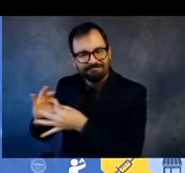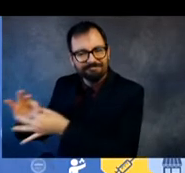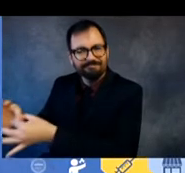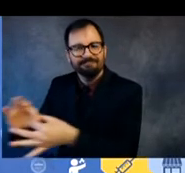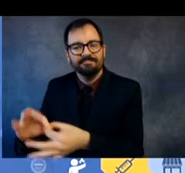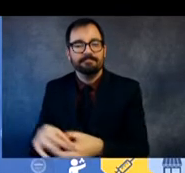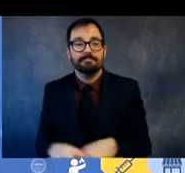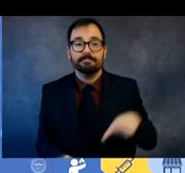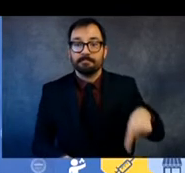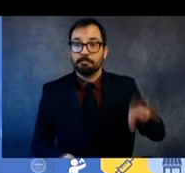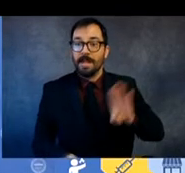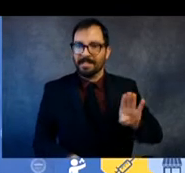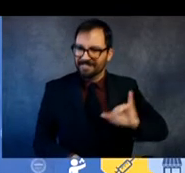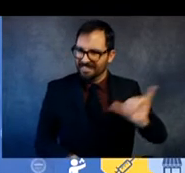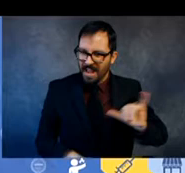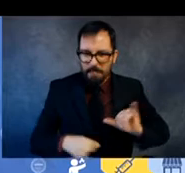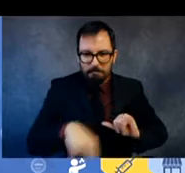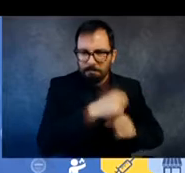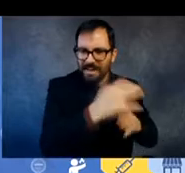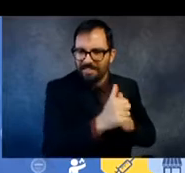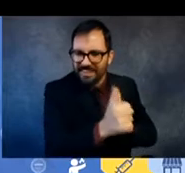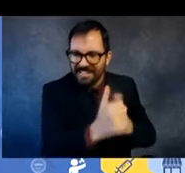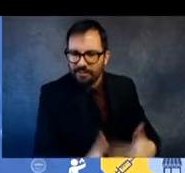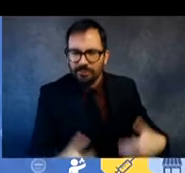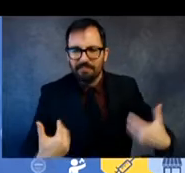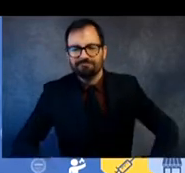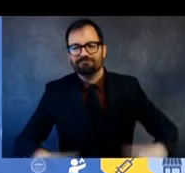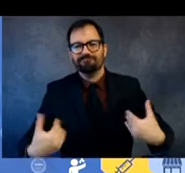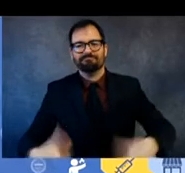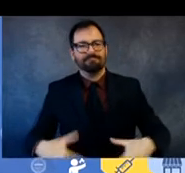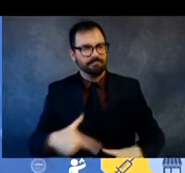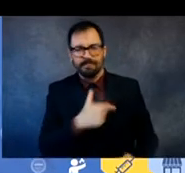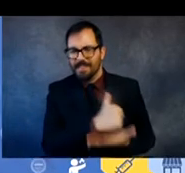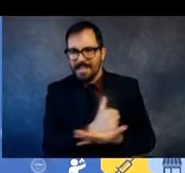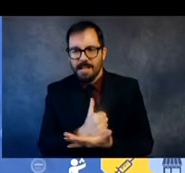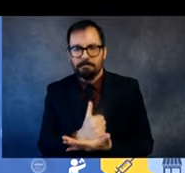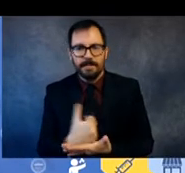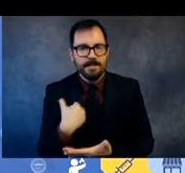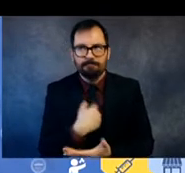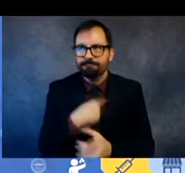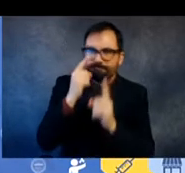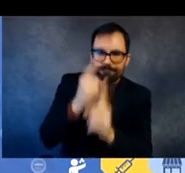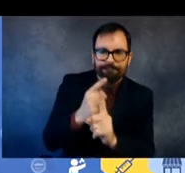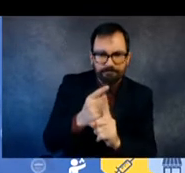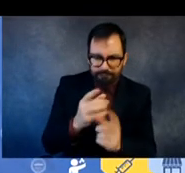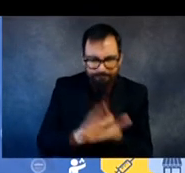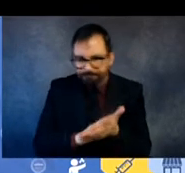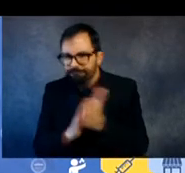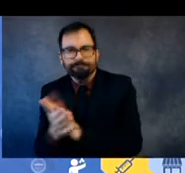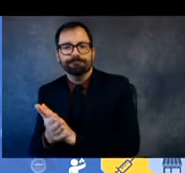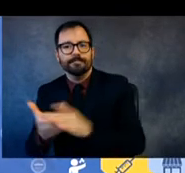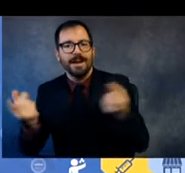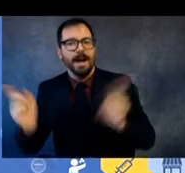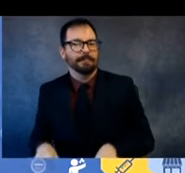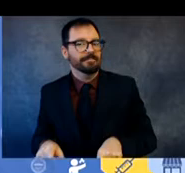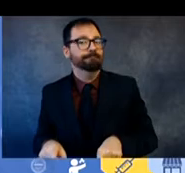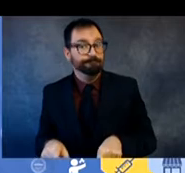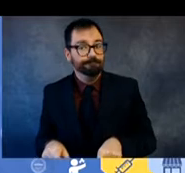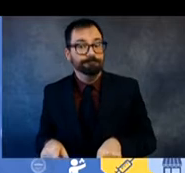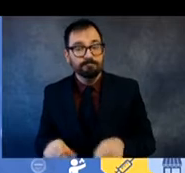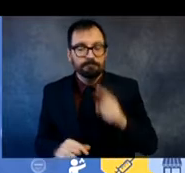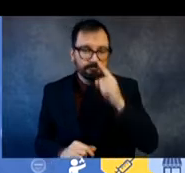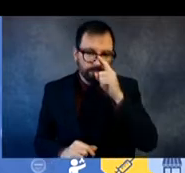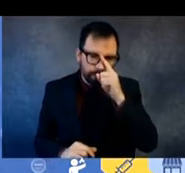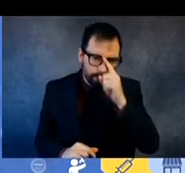also instrumental in pushing our agenda in terms of what we thought was most needed for our area.